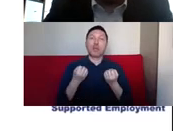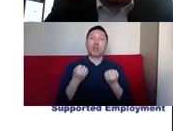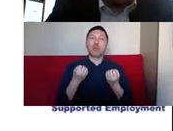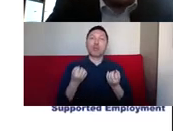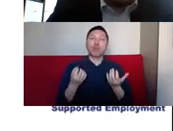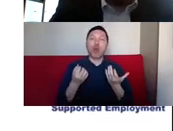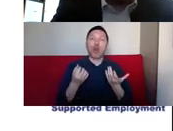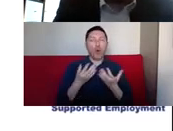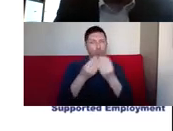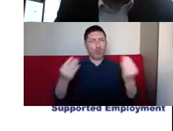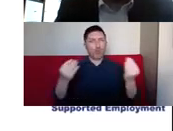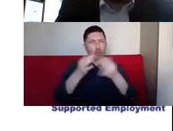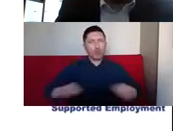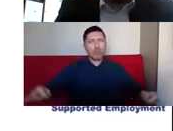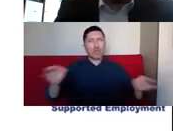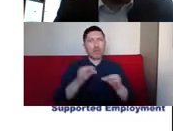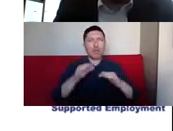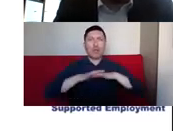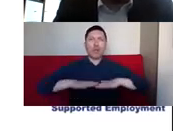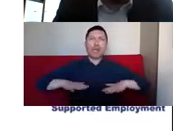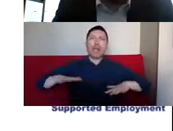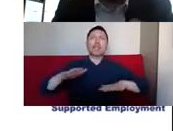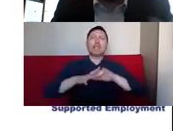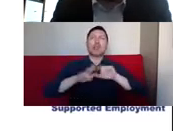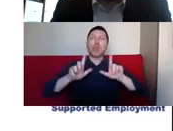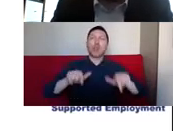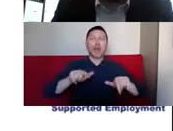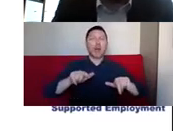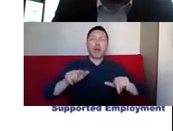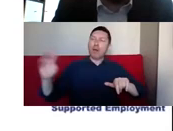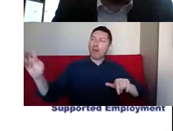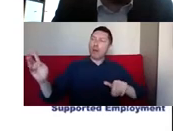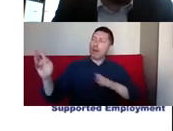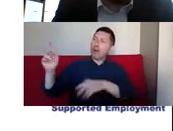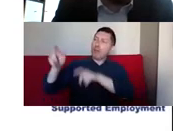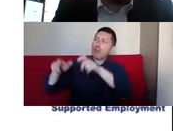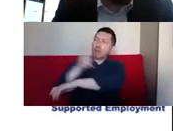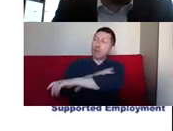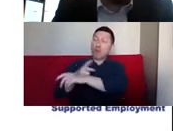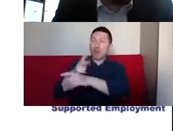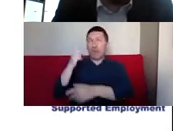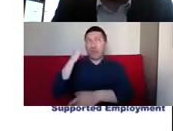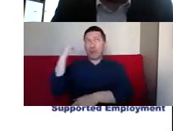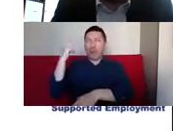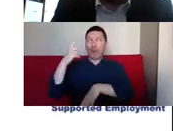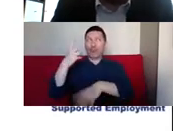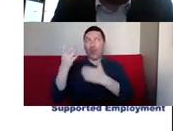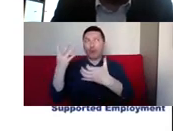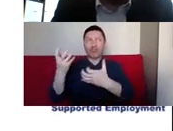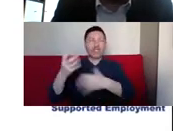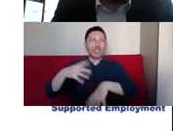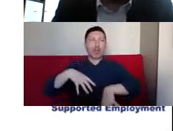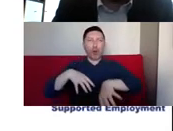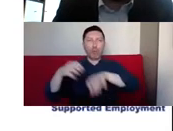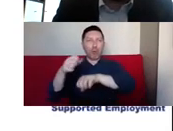supported employment networks are linked to each other in the European Union of Supported Employment, which I mentioned before. Next slide,